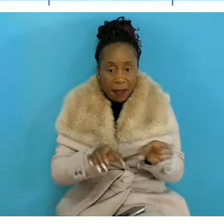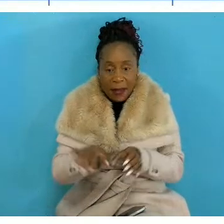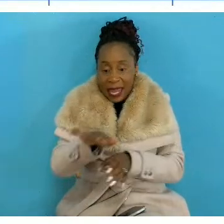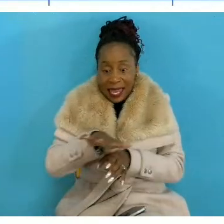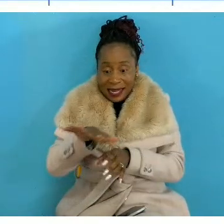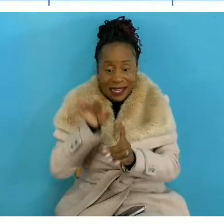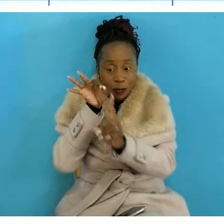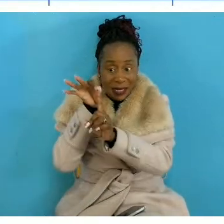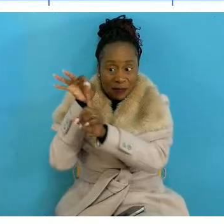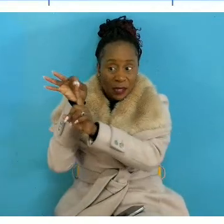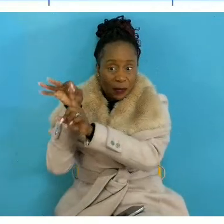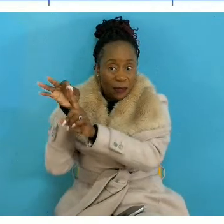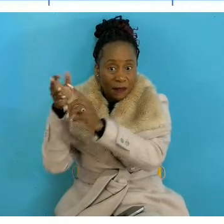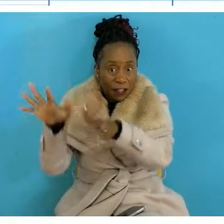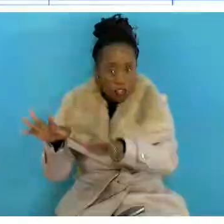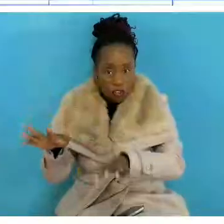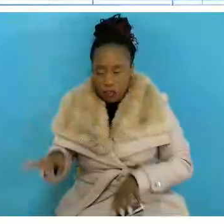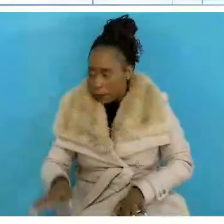areas.